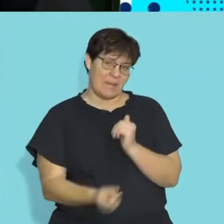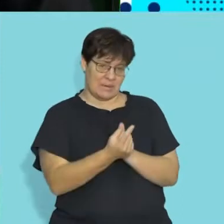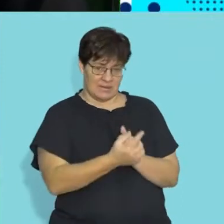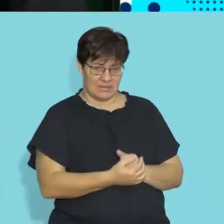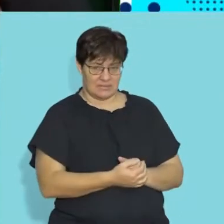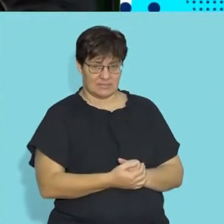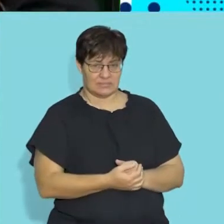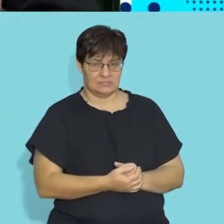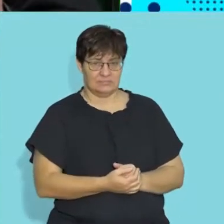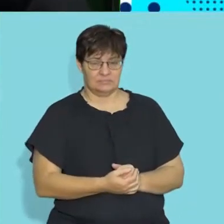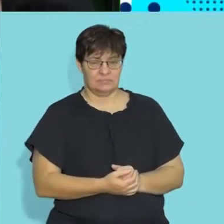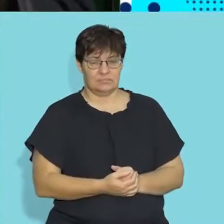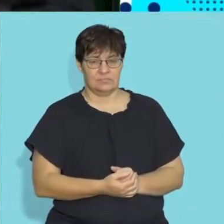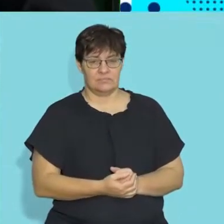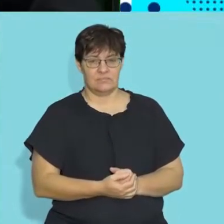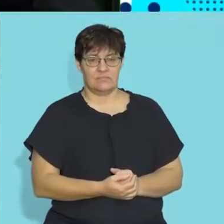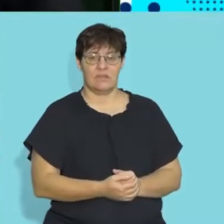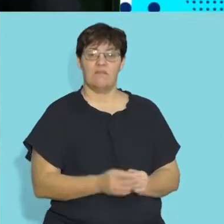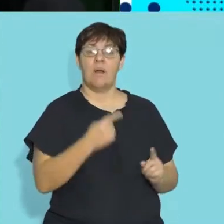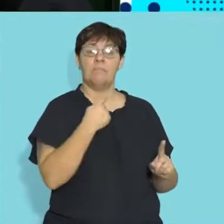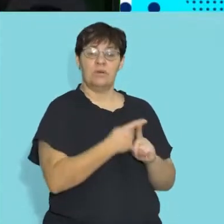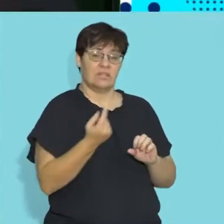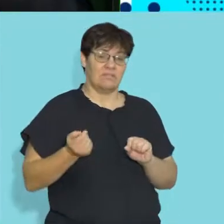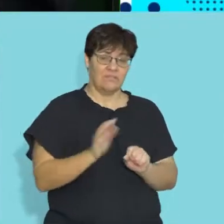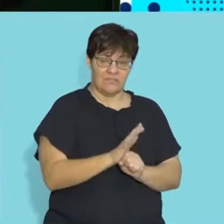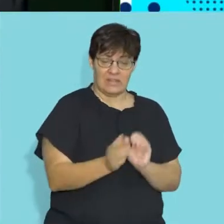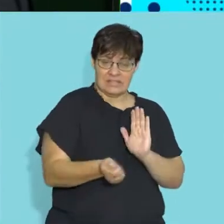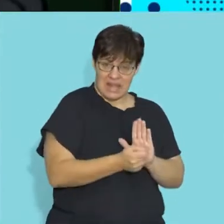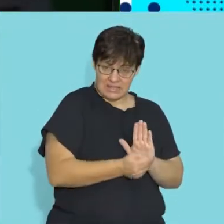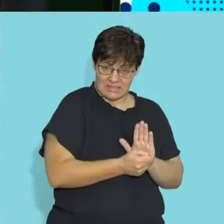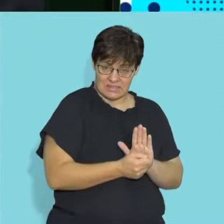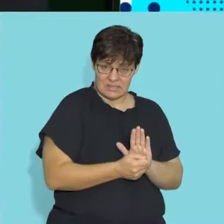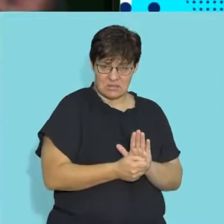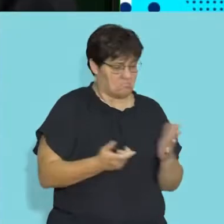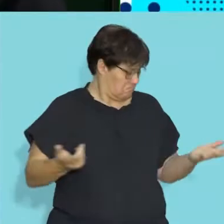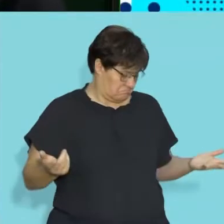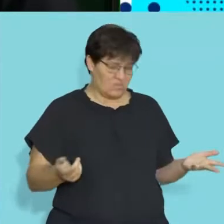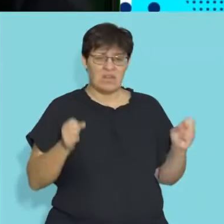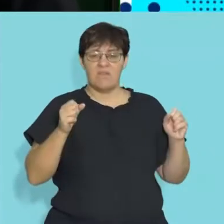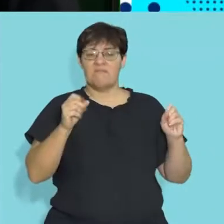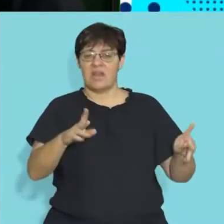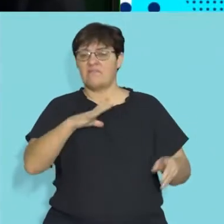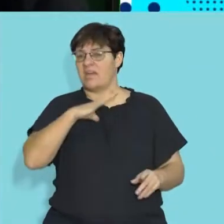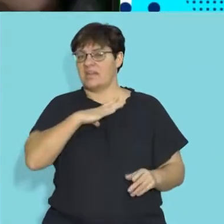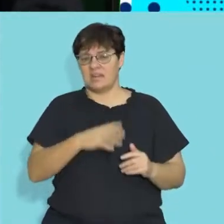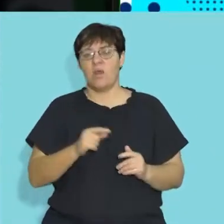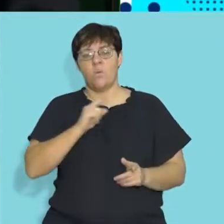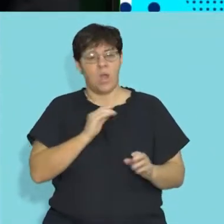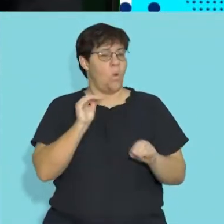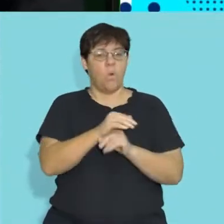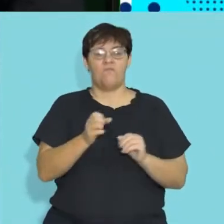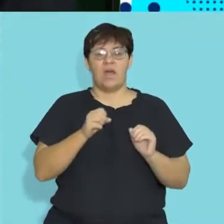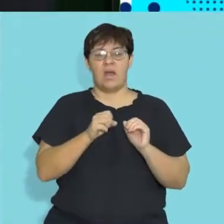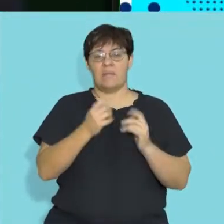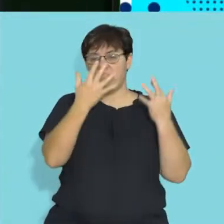happens. And if this has a positive impact on your sales, then by all means, it's a good thing that you spent over